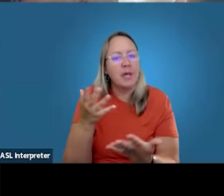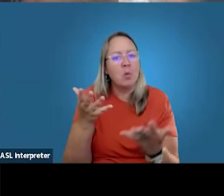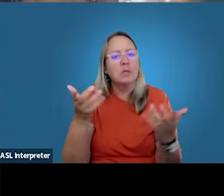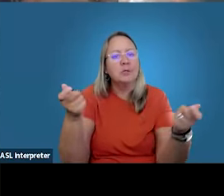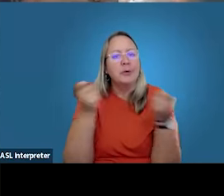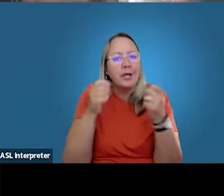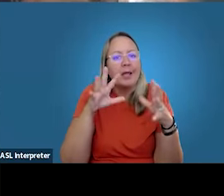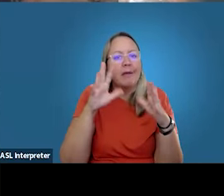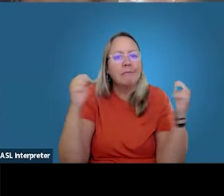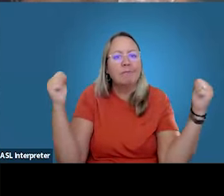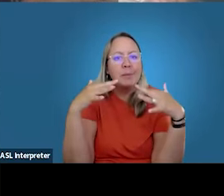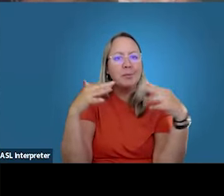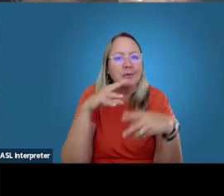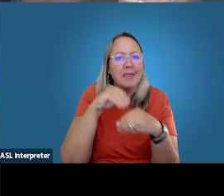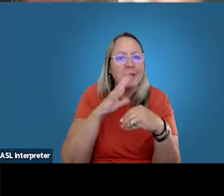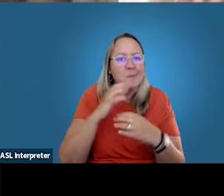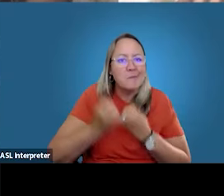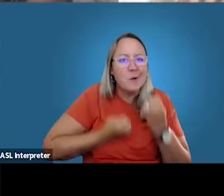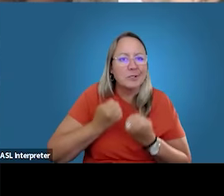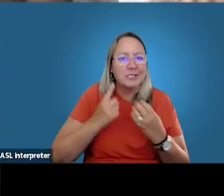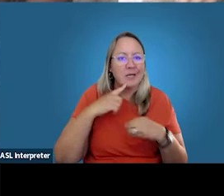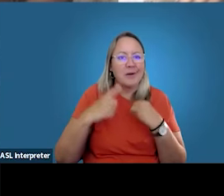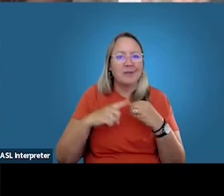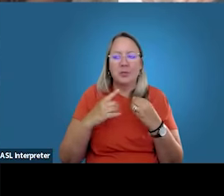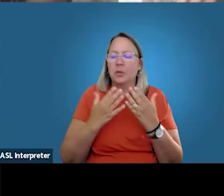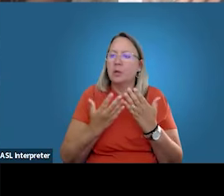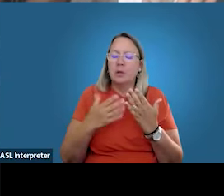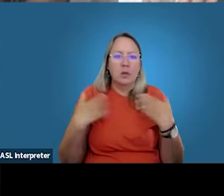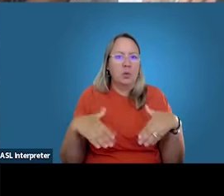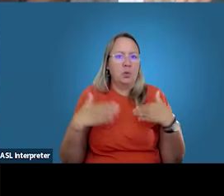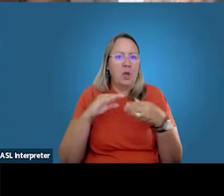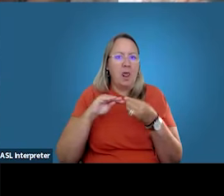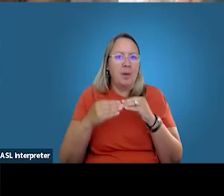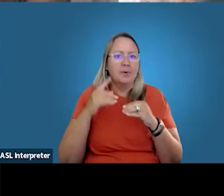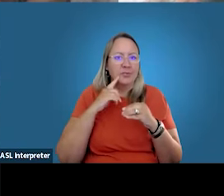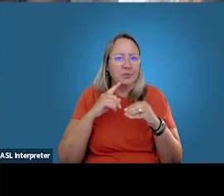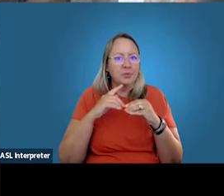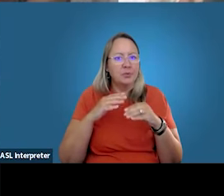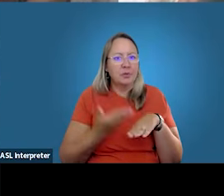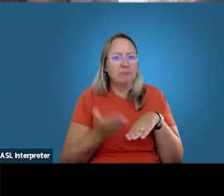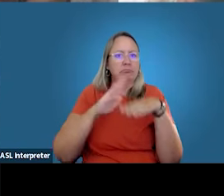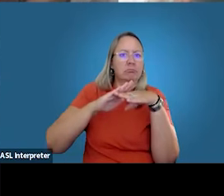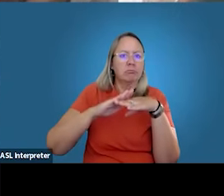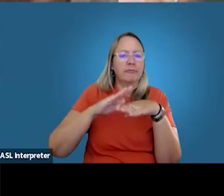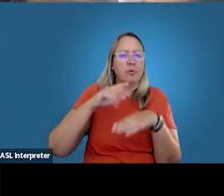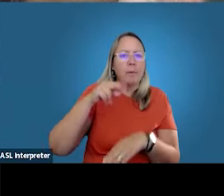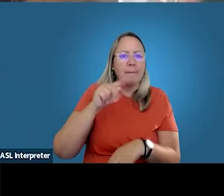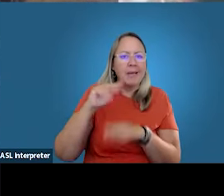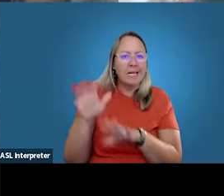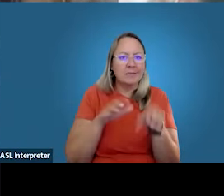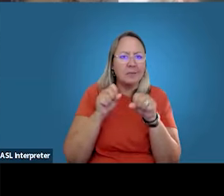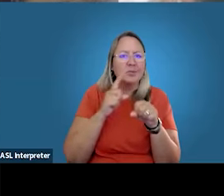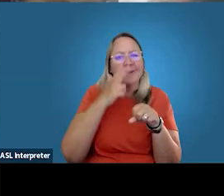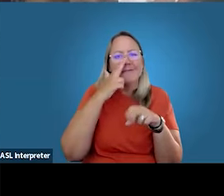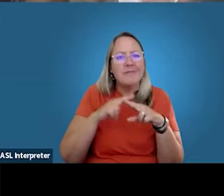in the emotion behind adopting a pet and drive a huge number of new pet adoptions. So to do that, they use storytelling in a really fun